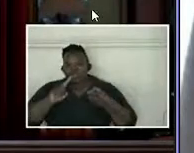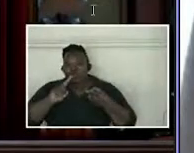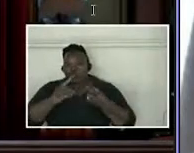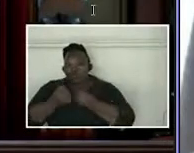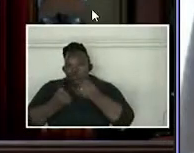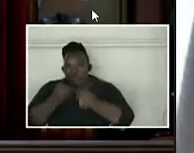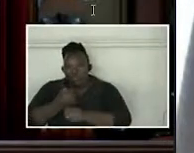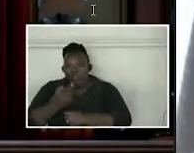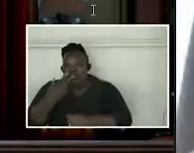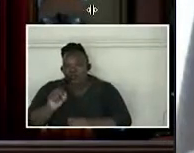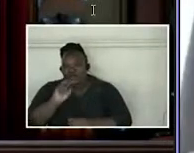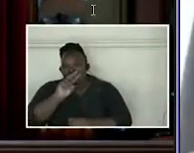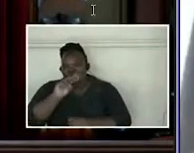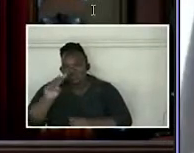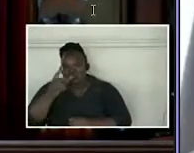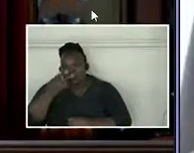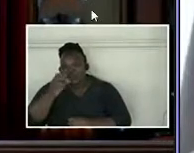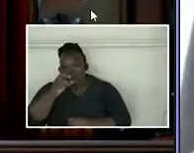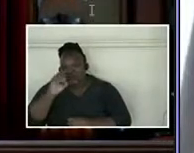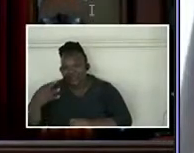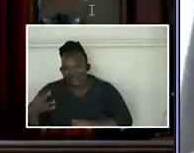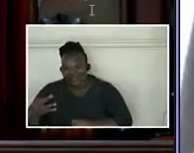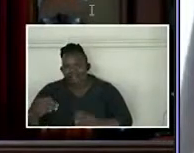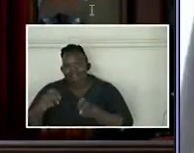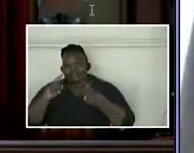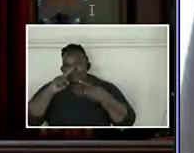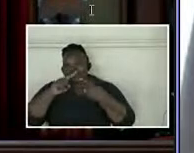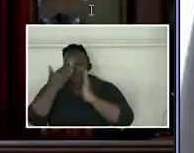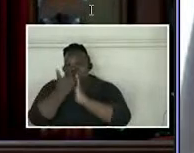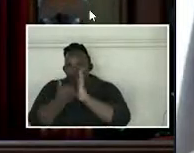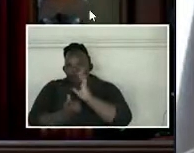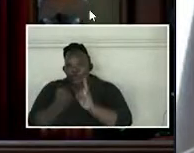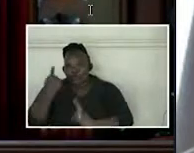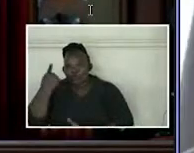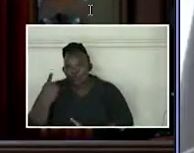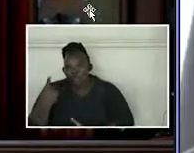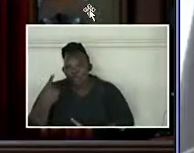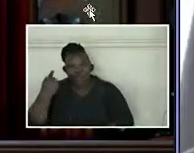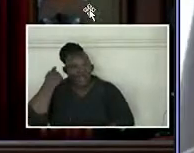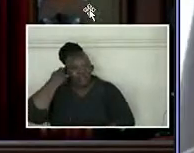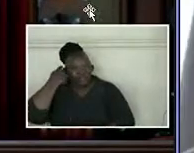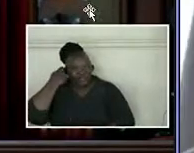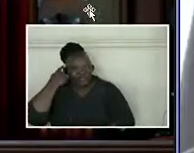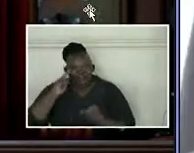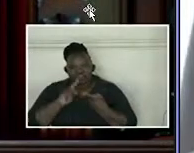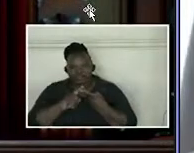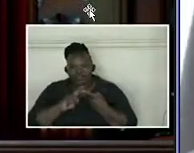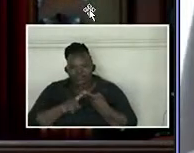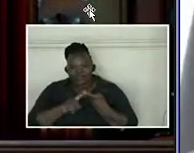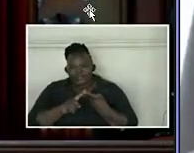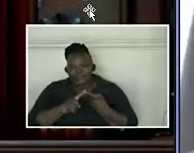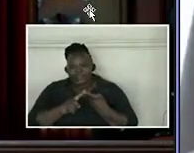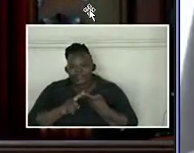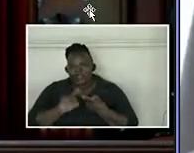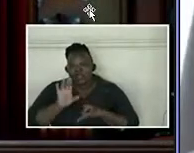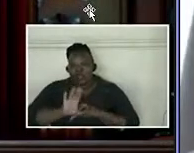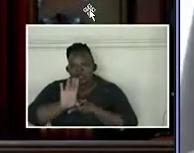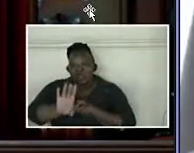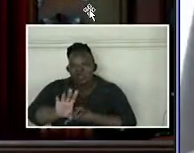ntef one which is administration is allocated 280